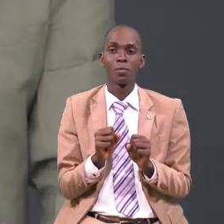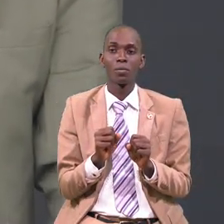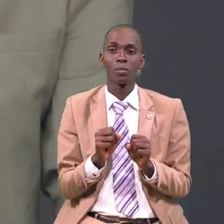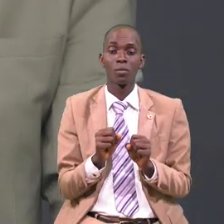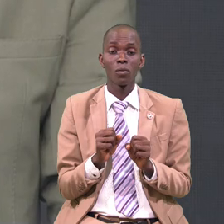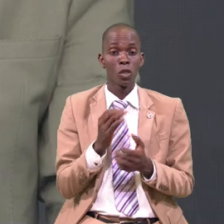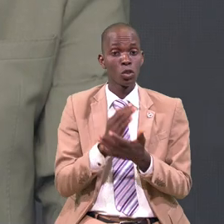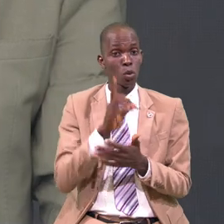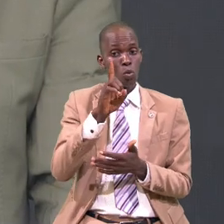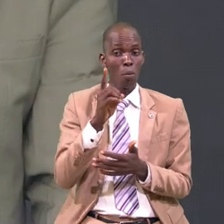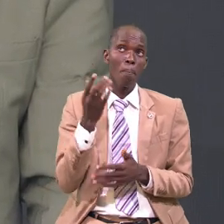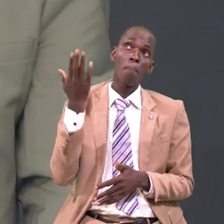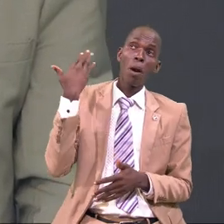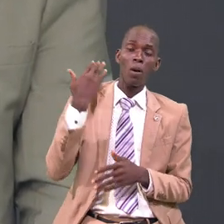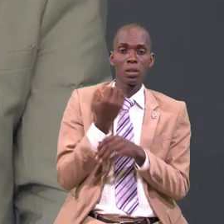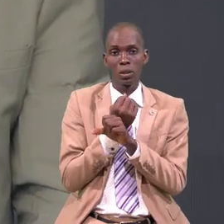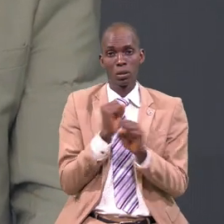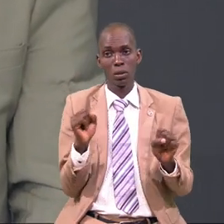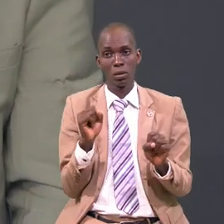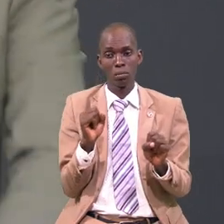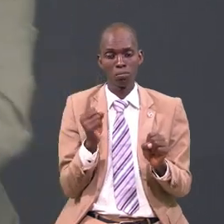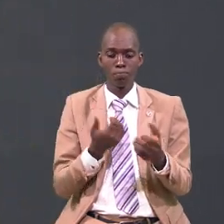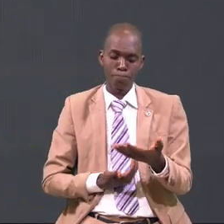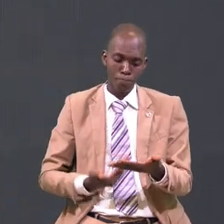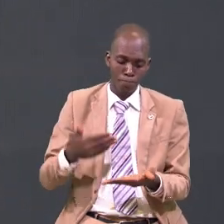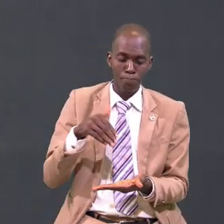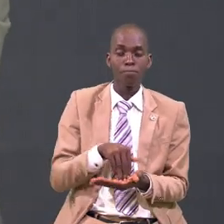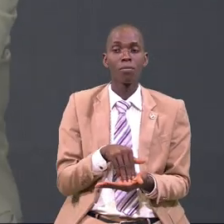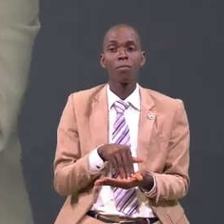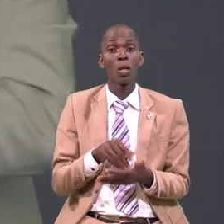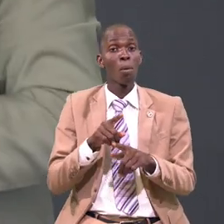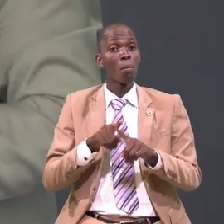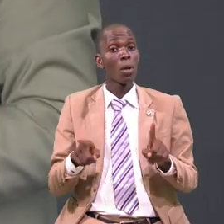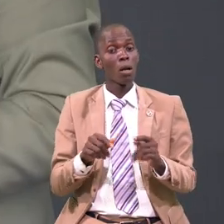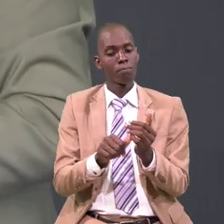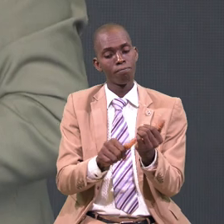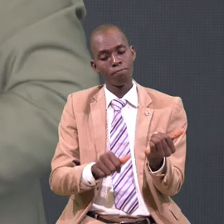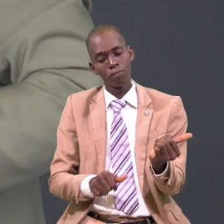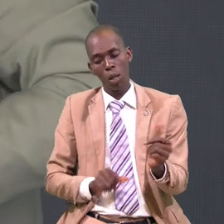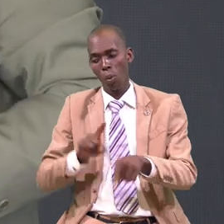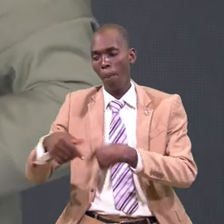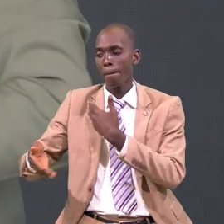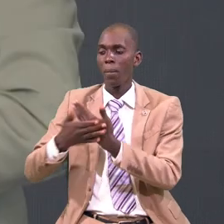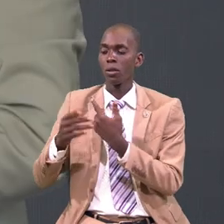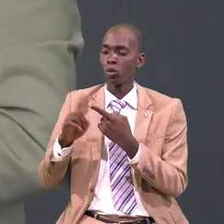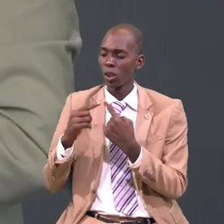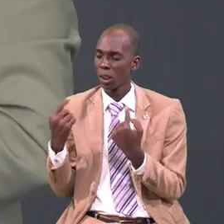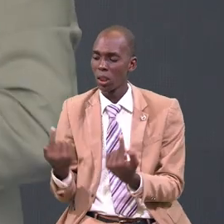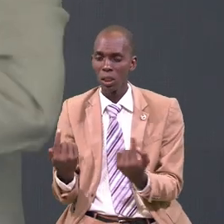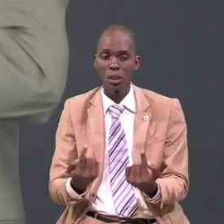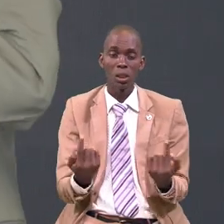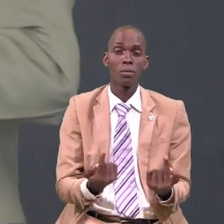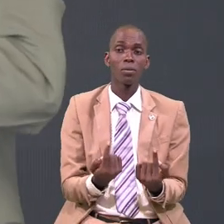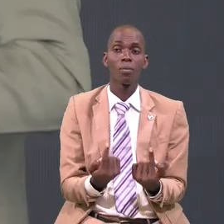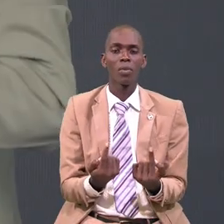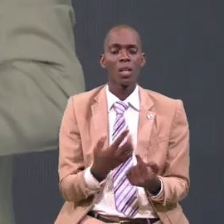Somebody was saved, born again, but he went back into sin.